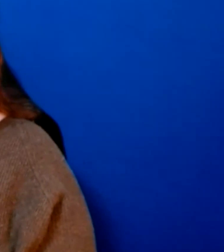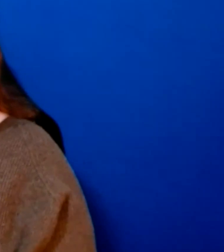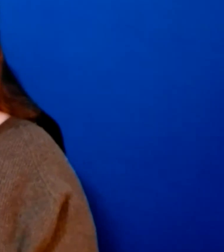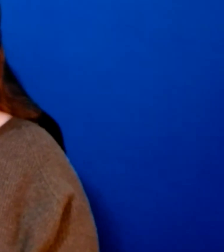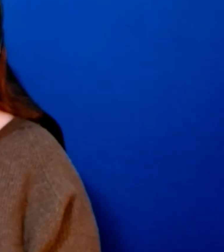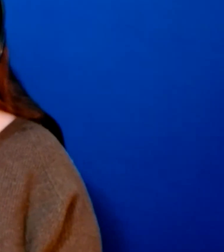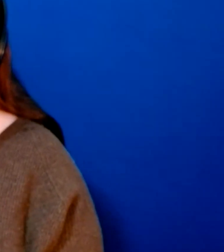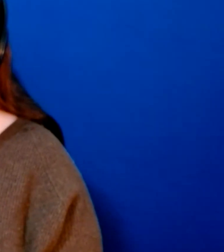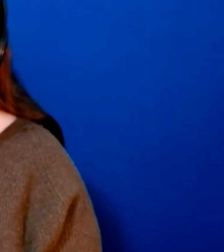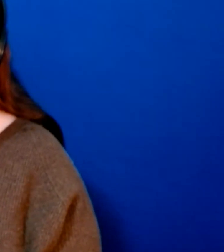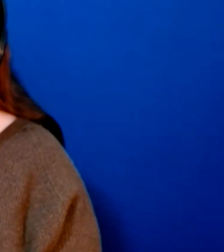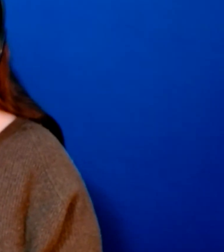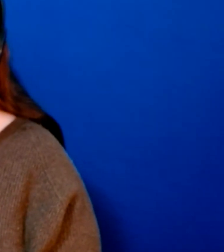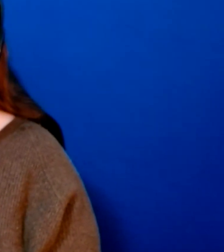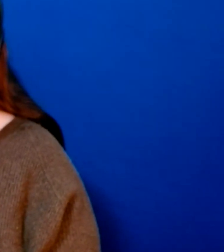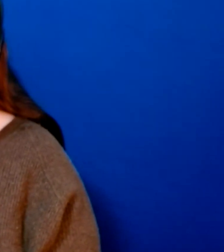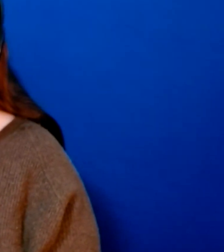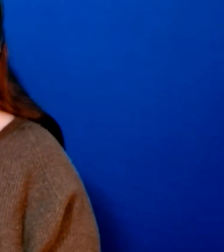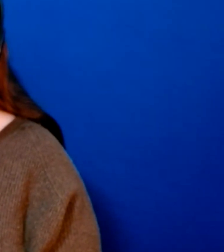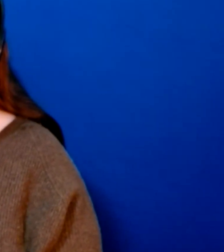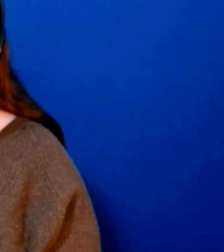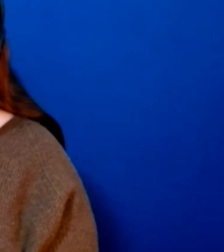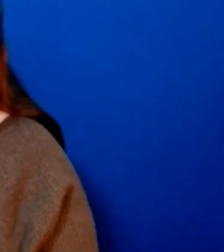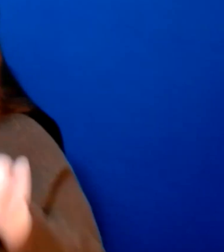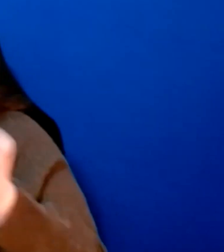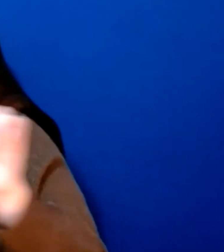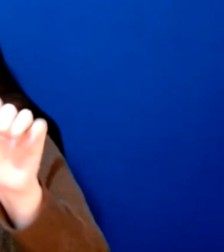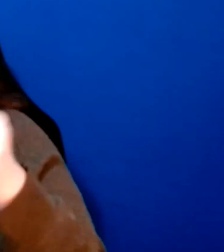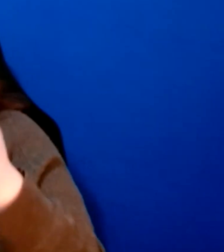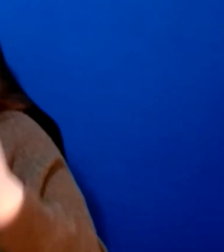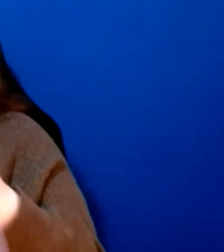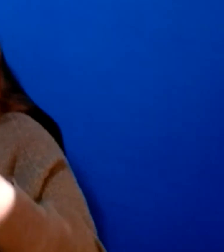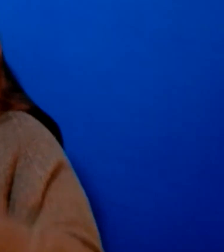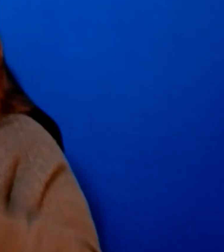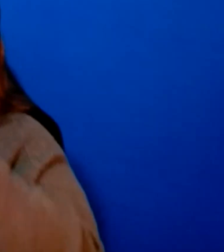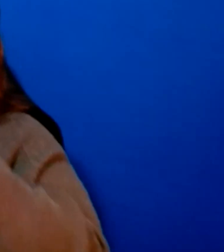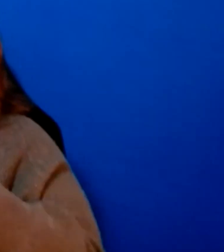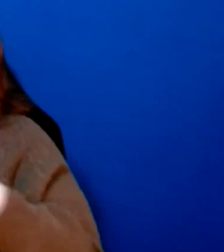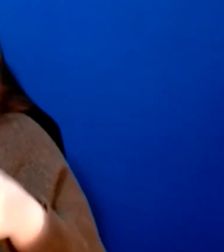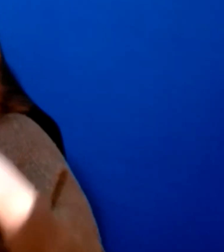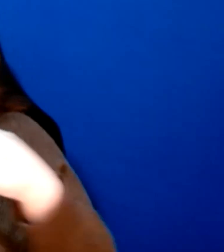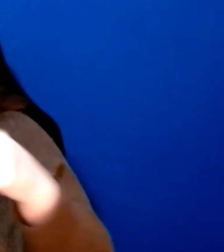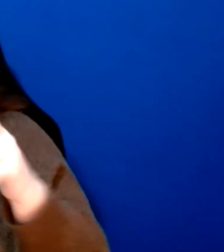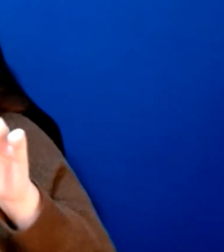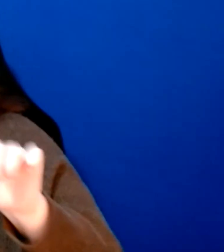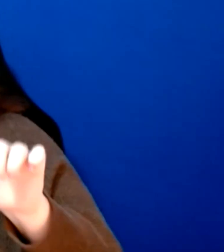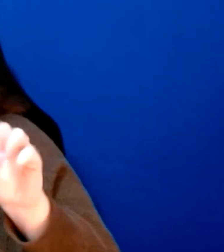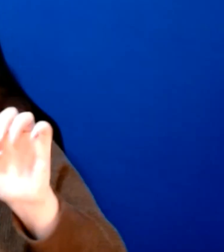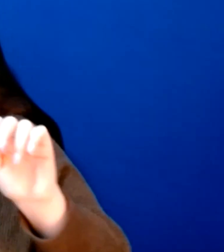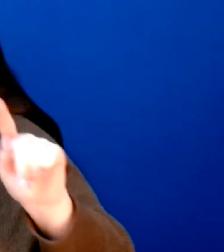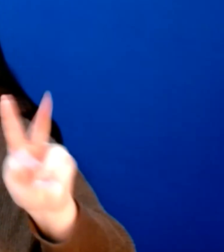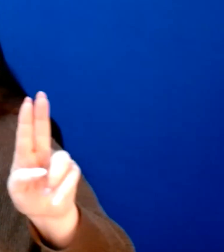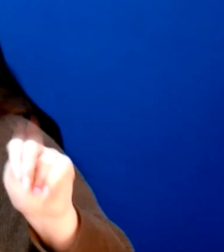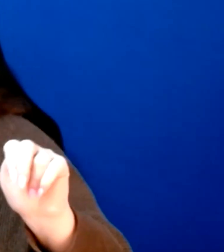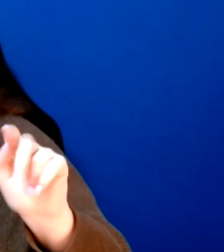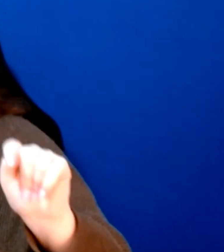Lee is a transgender woman from Mount Pearl, Newfoundland and Labrador. Lee holds a Bachelor of Arts degree in Sociology and